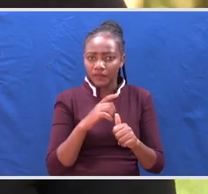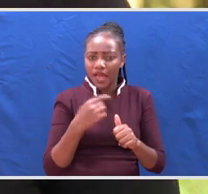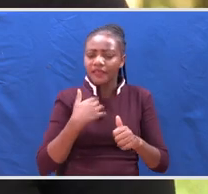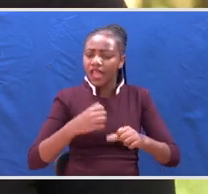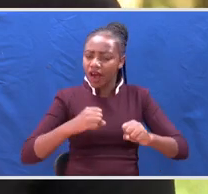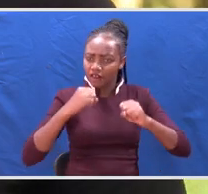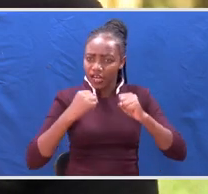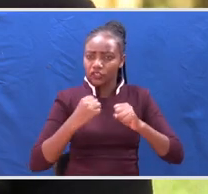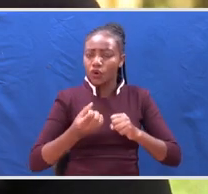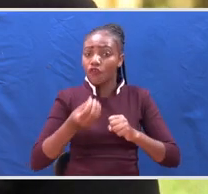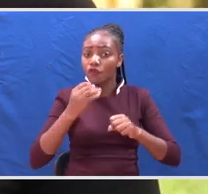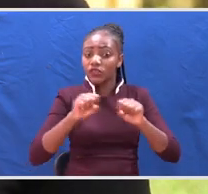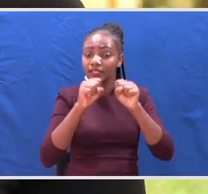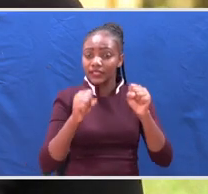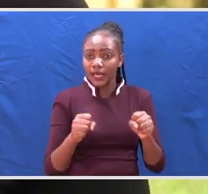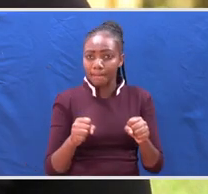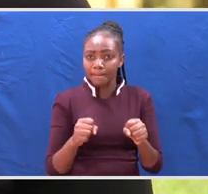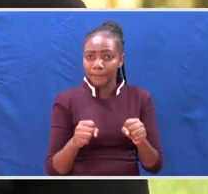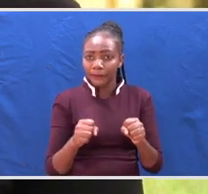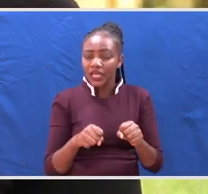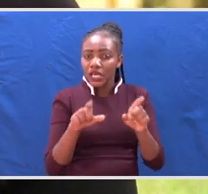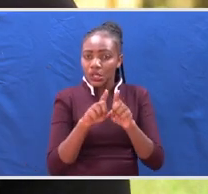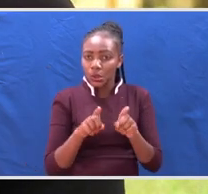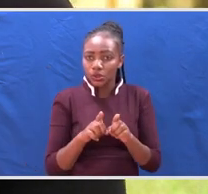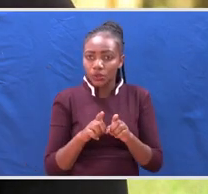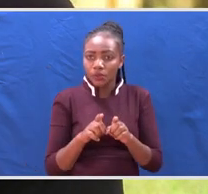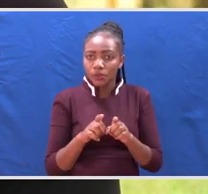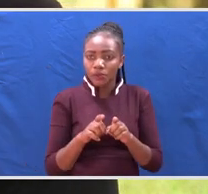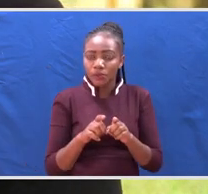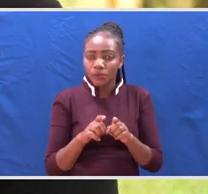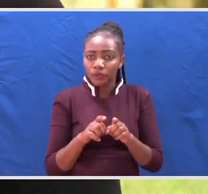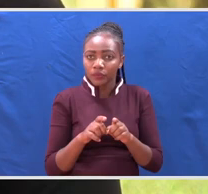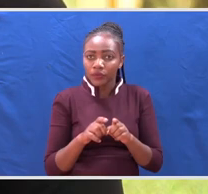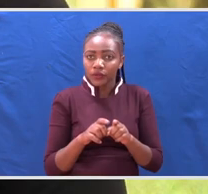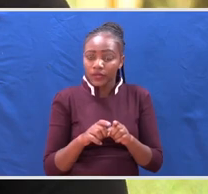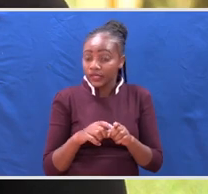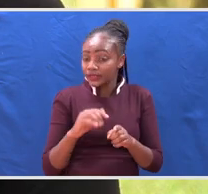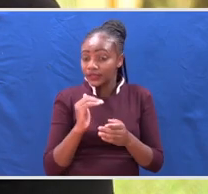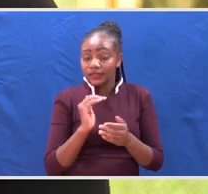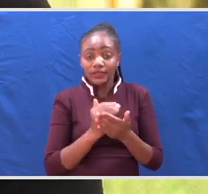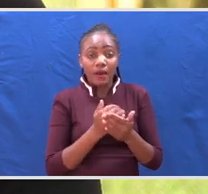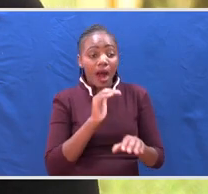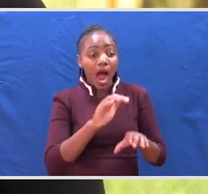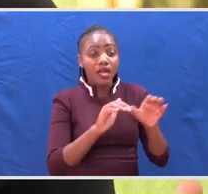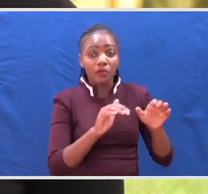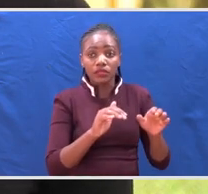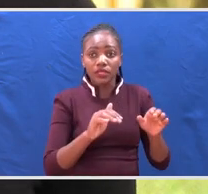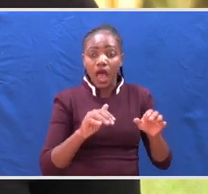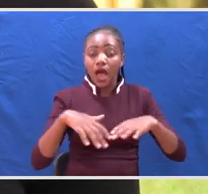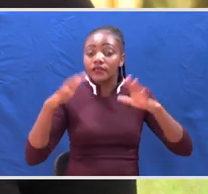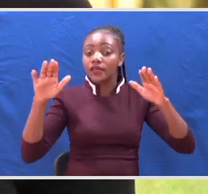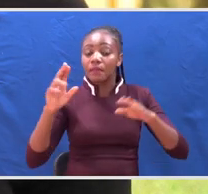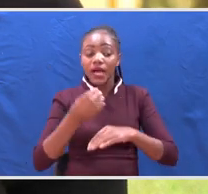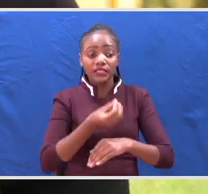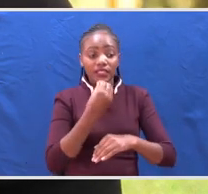system, and therefore the disease-causing microorganisms serve as food for vultures, which would otherwise cause disease